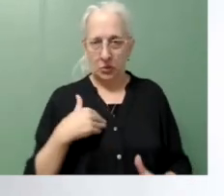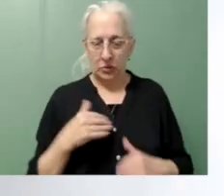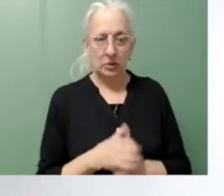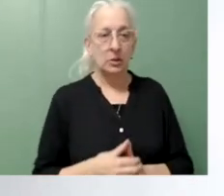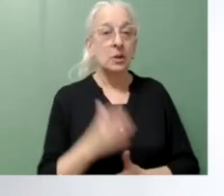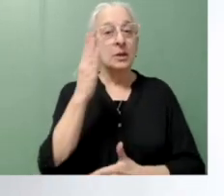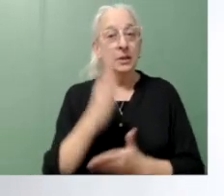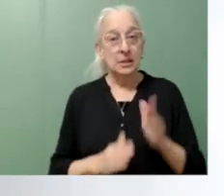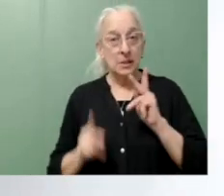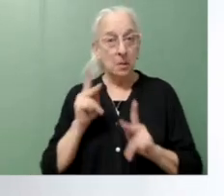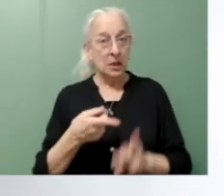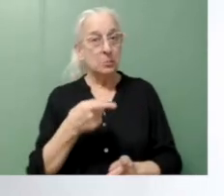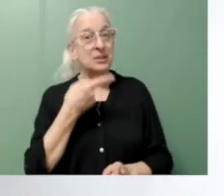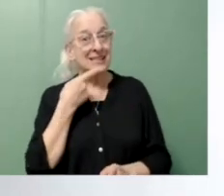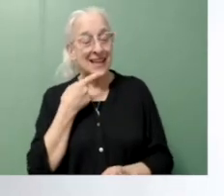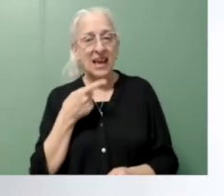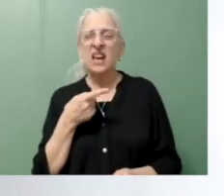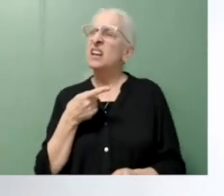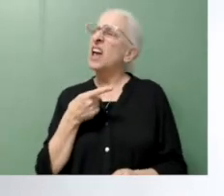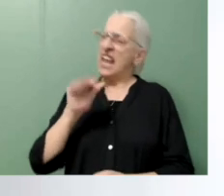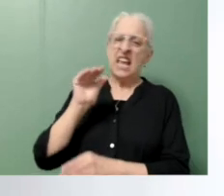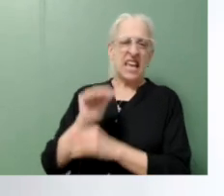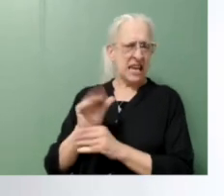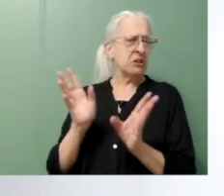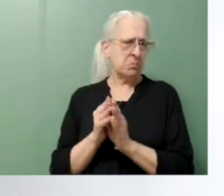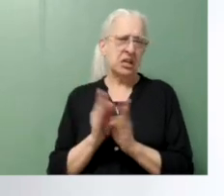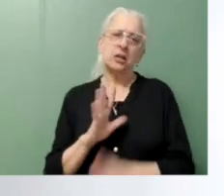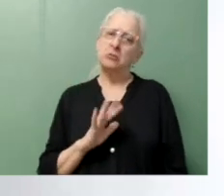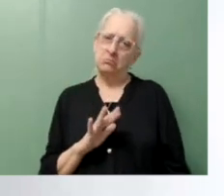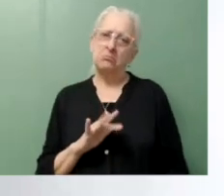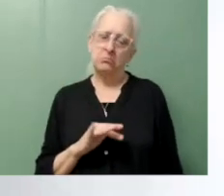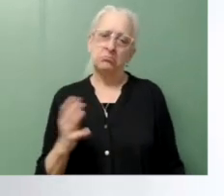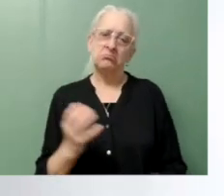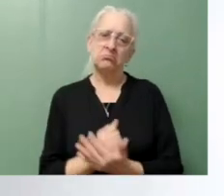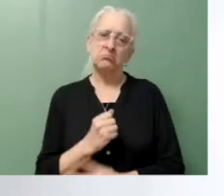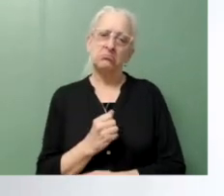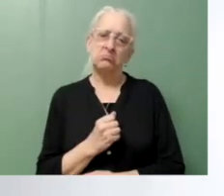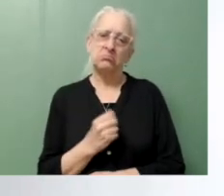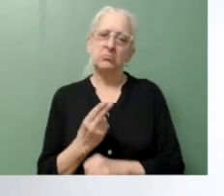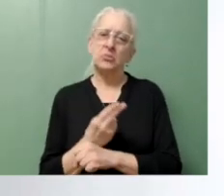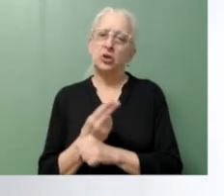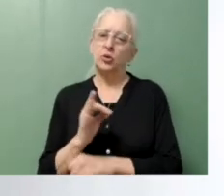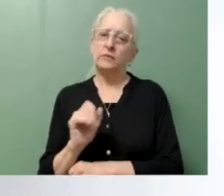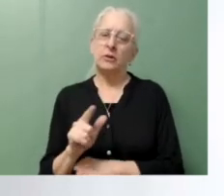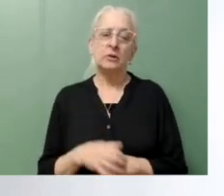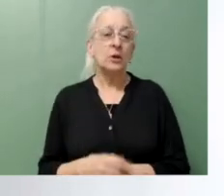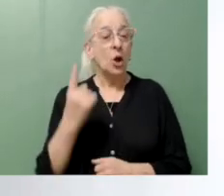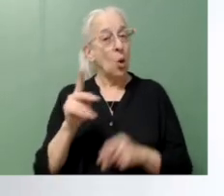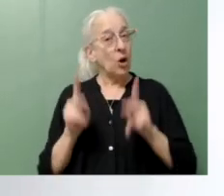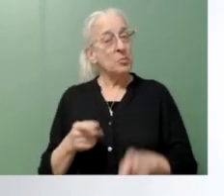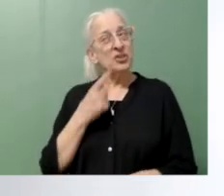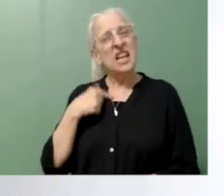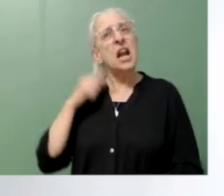Some respondents said they found evening community meetings useful. One person shared, "I believe